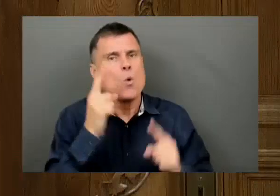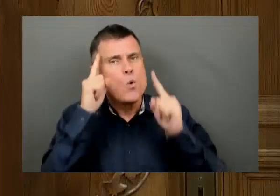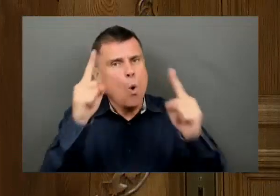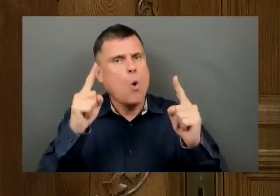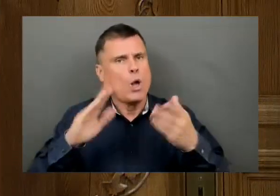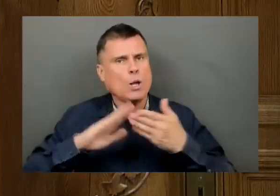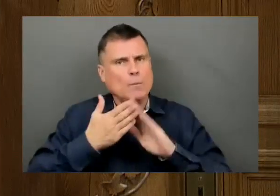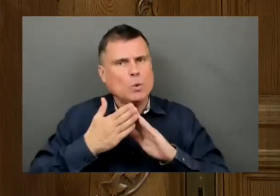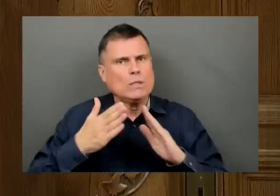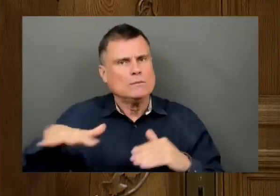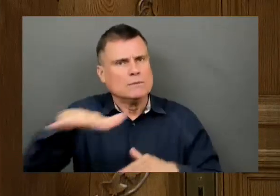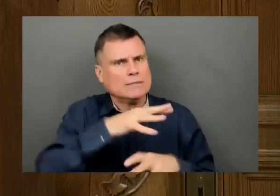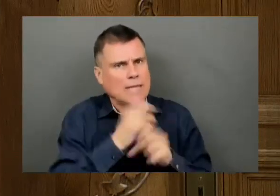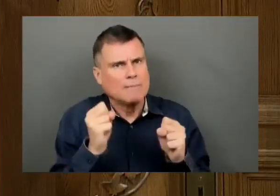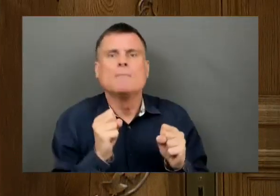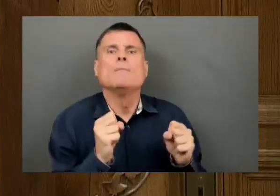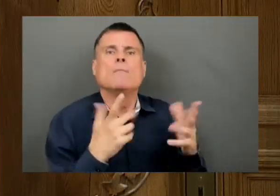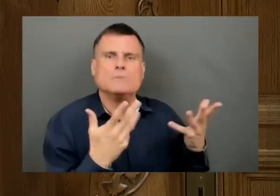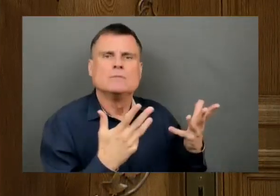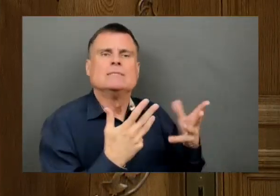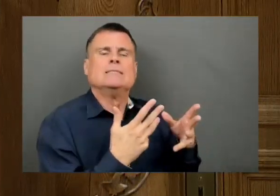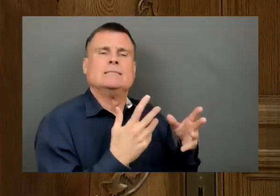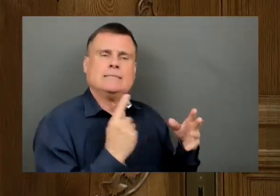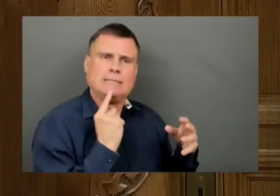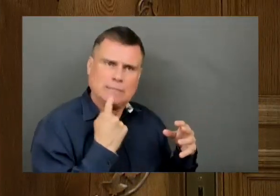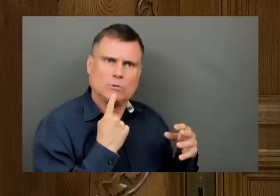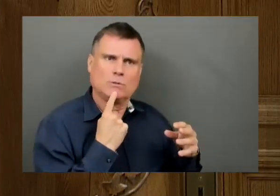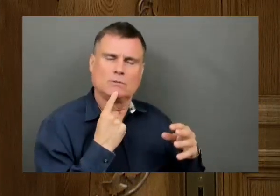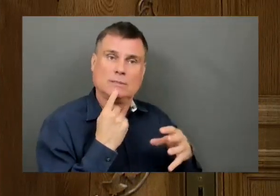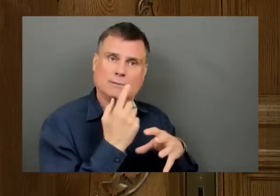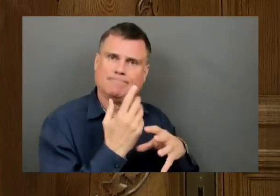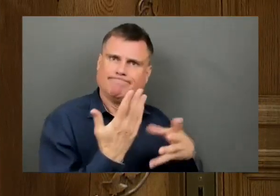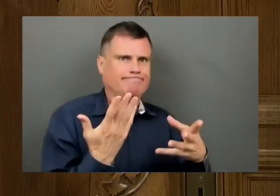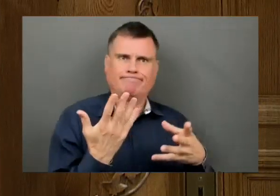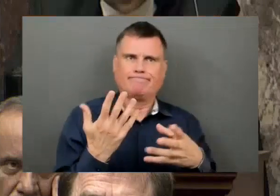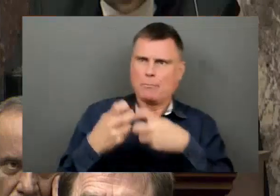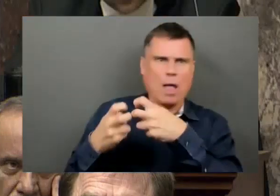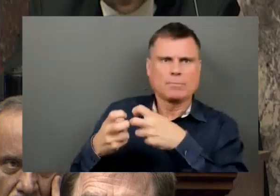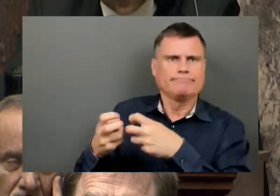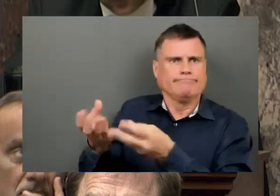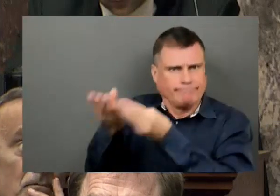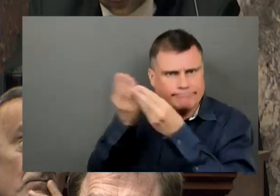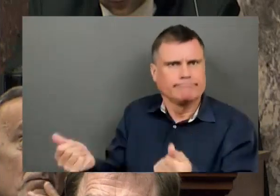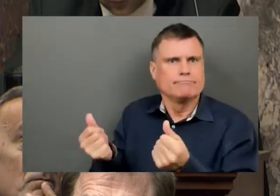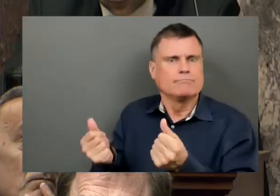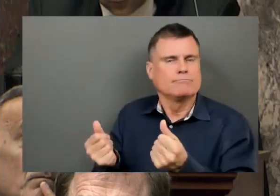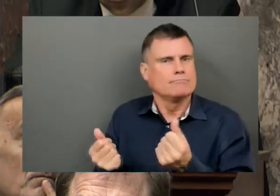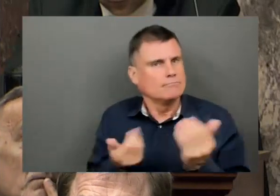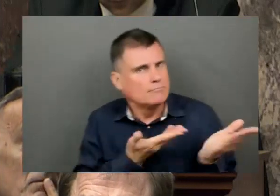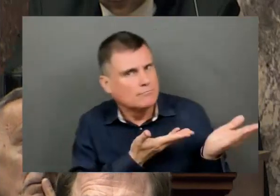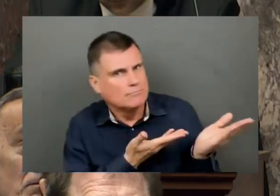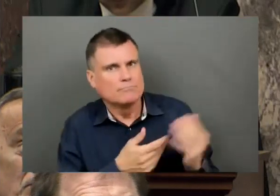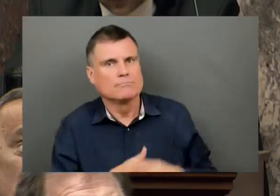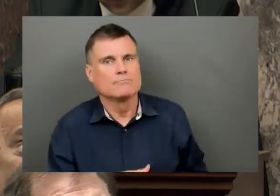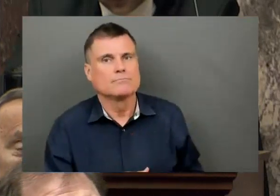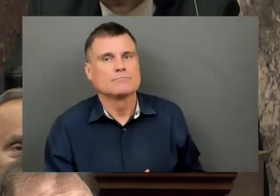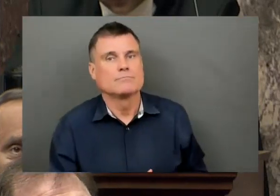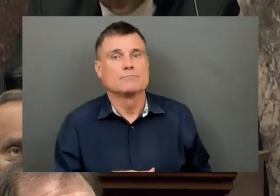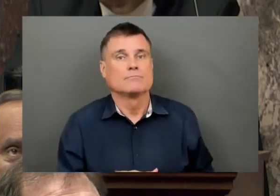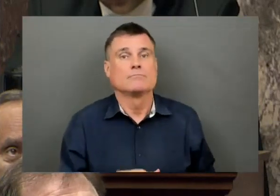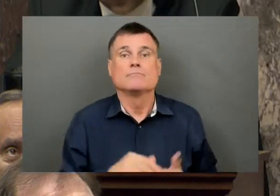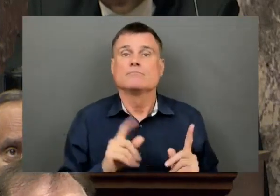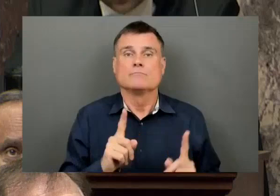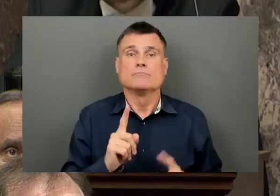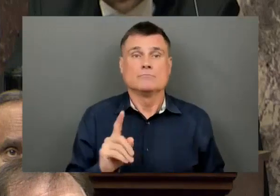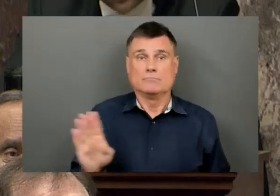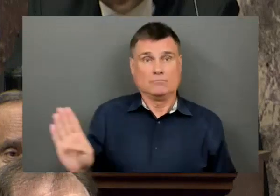All questions through the chair, members. Attorney General. Yeah, I think every single member in this House can agree